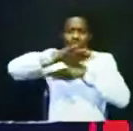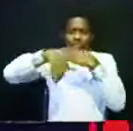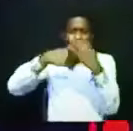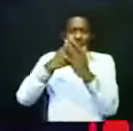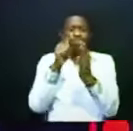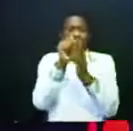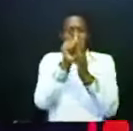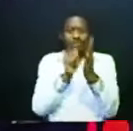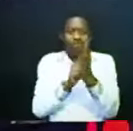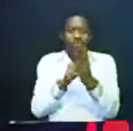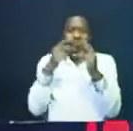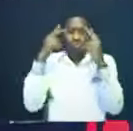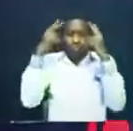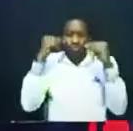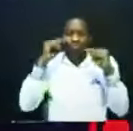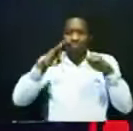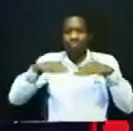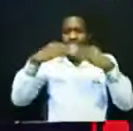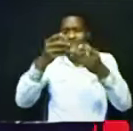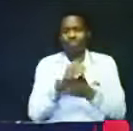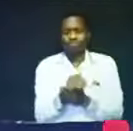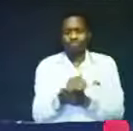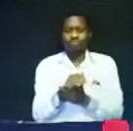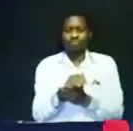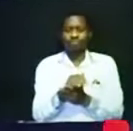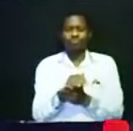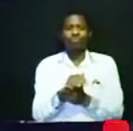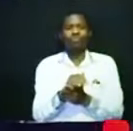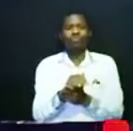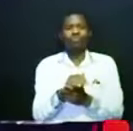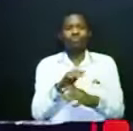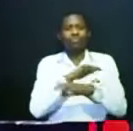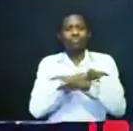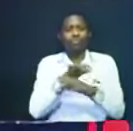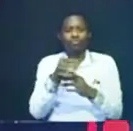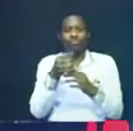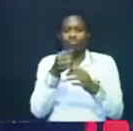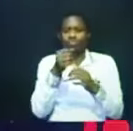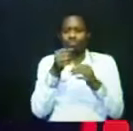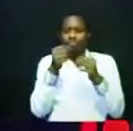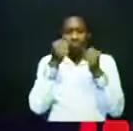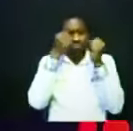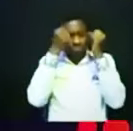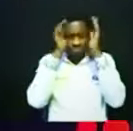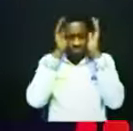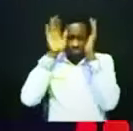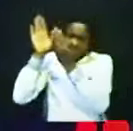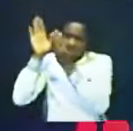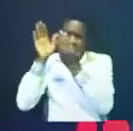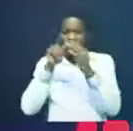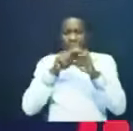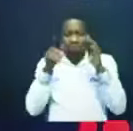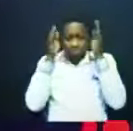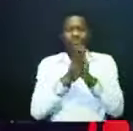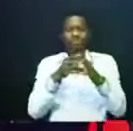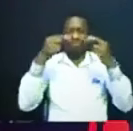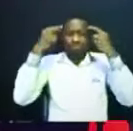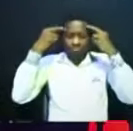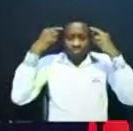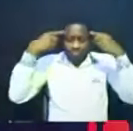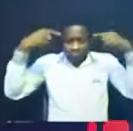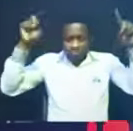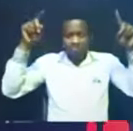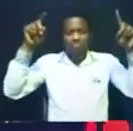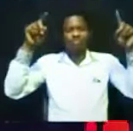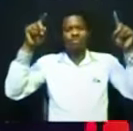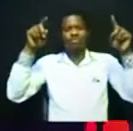you. Do not turn from it to the right or to the left, that you may be successful